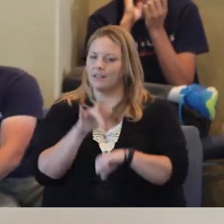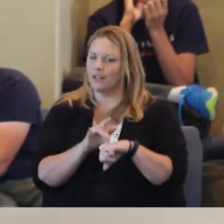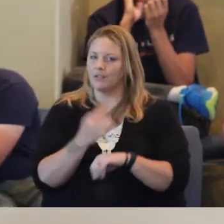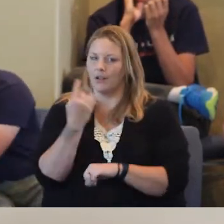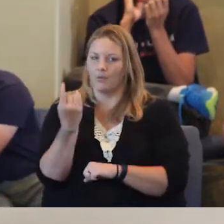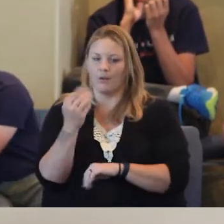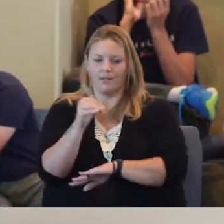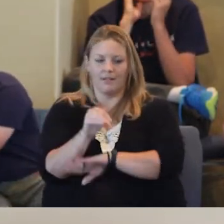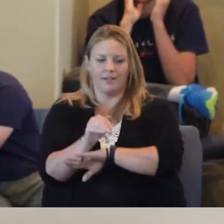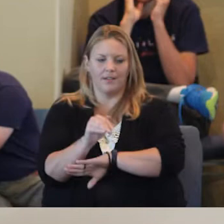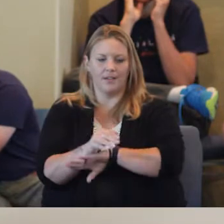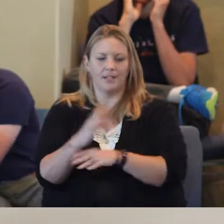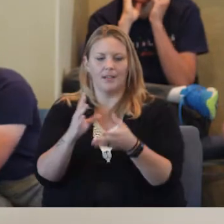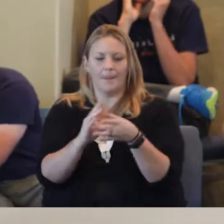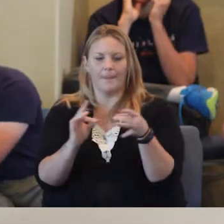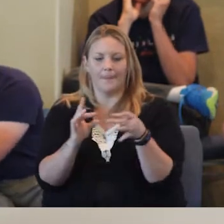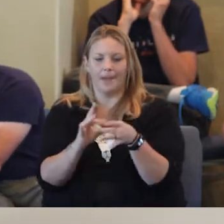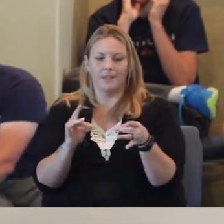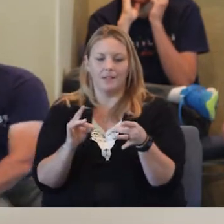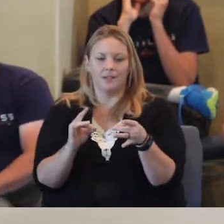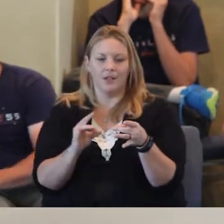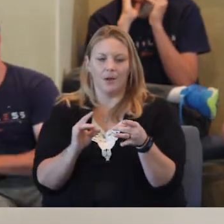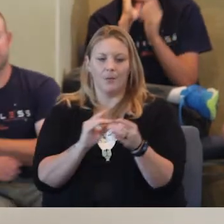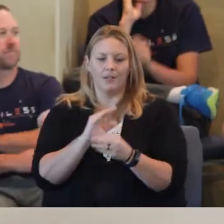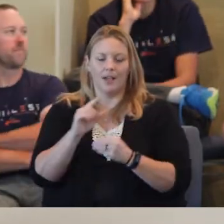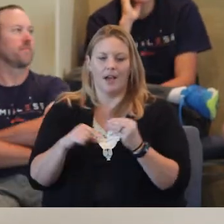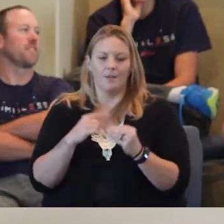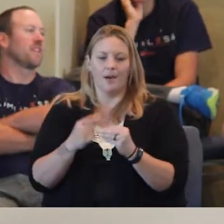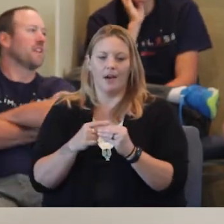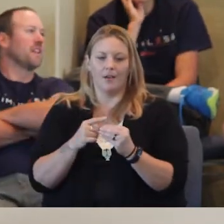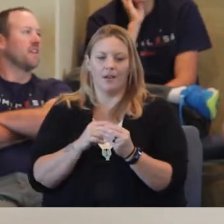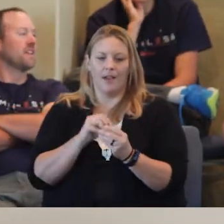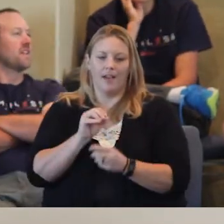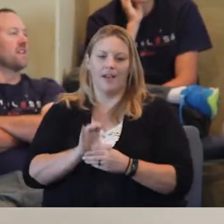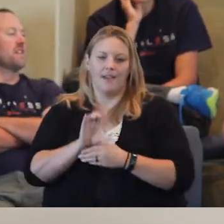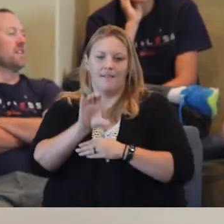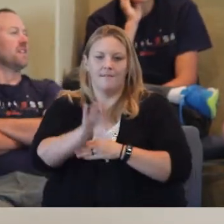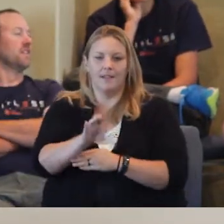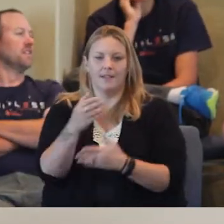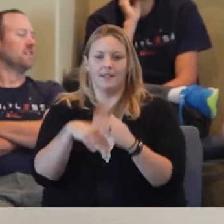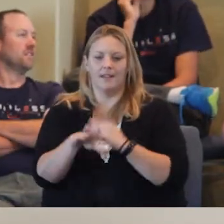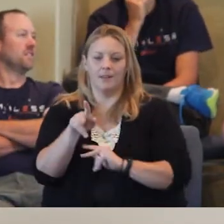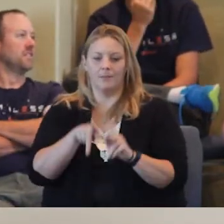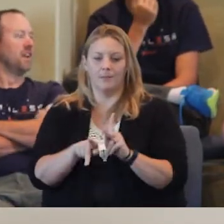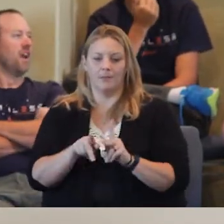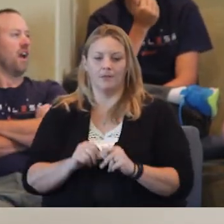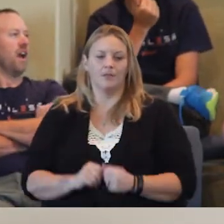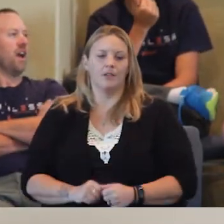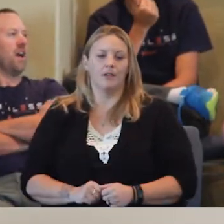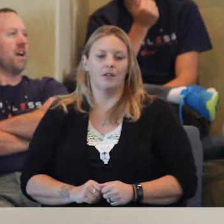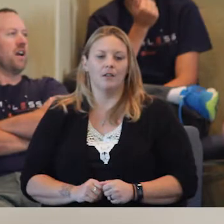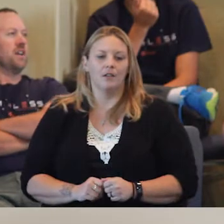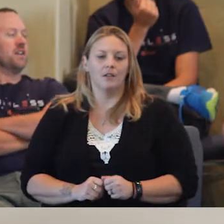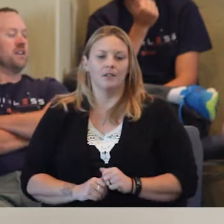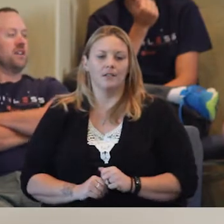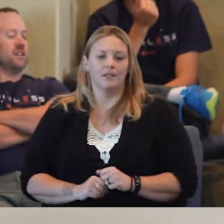They touched on one of the evening's messages was about investing in people. And